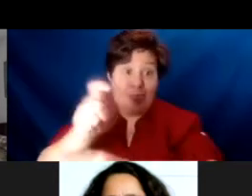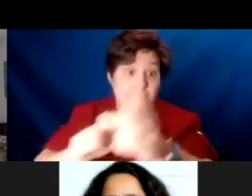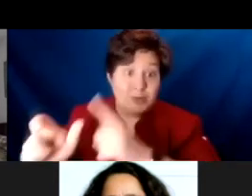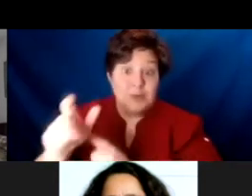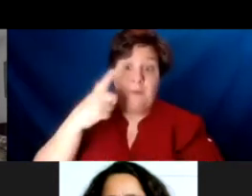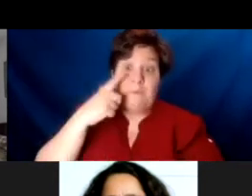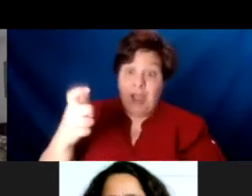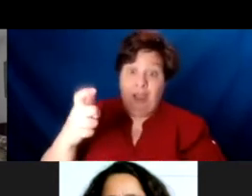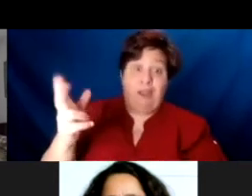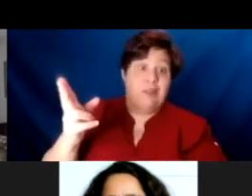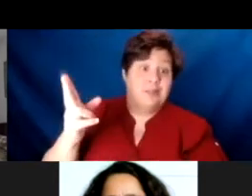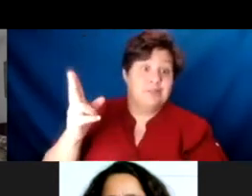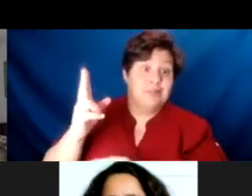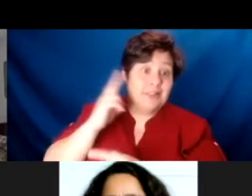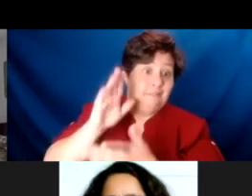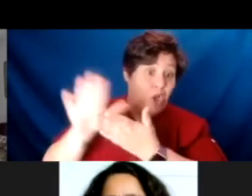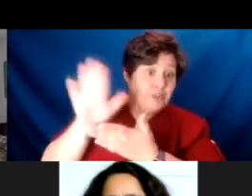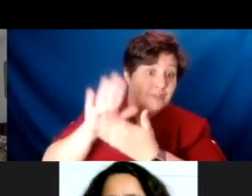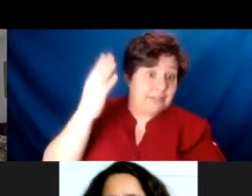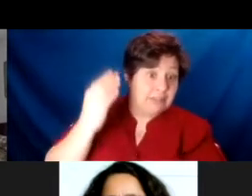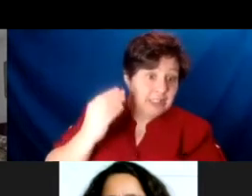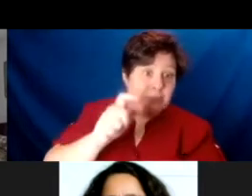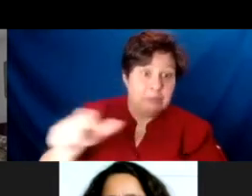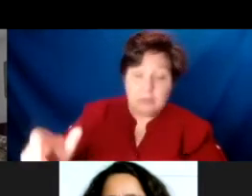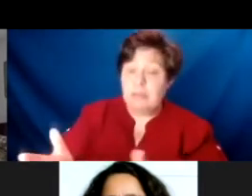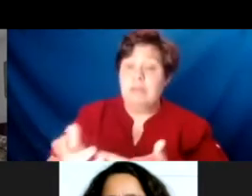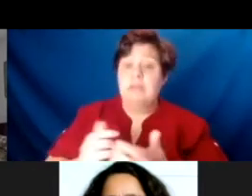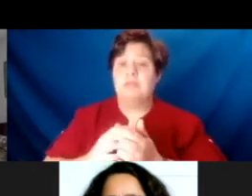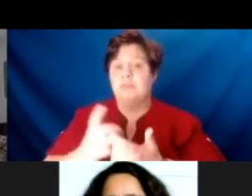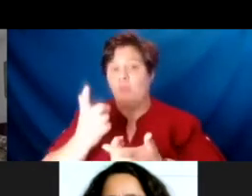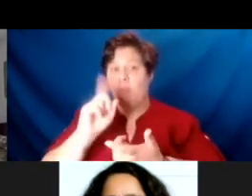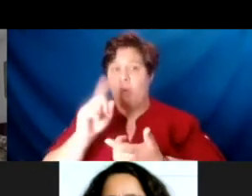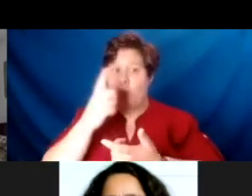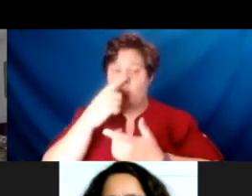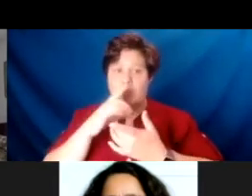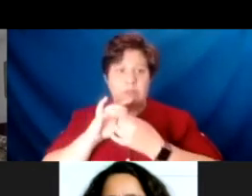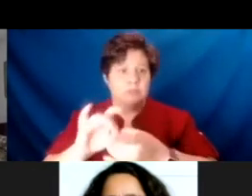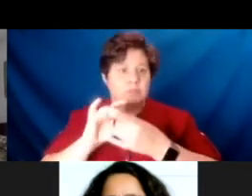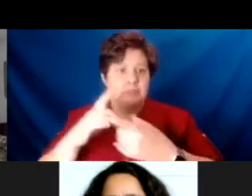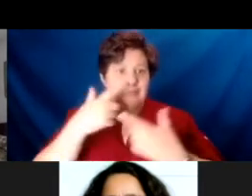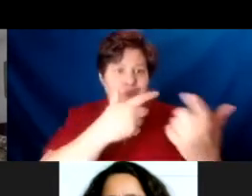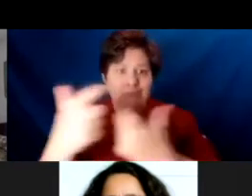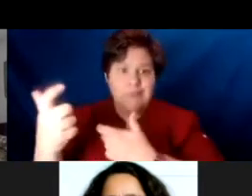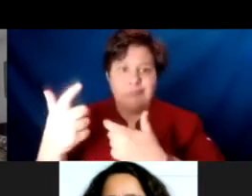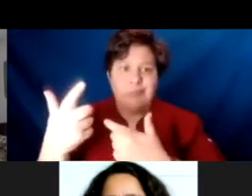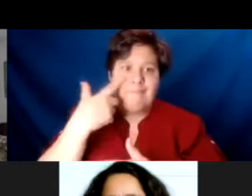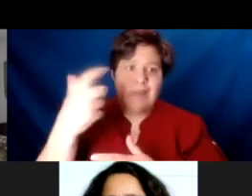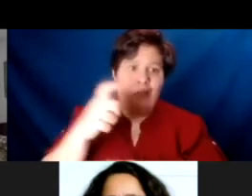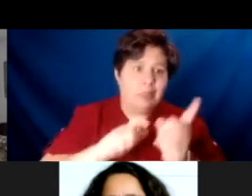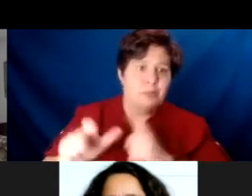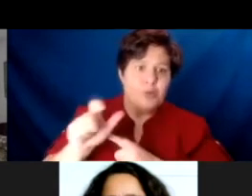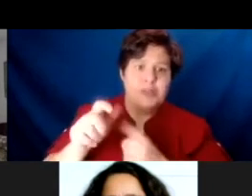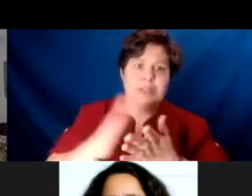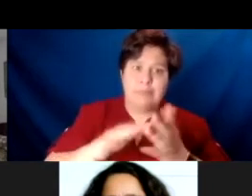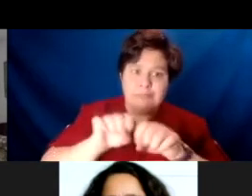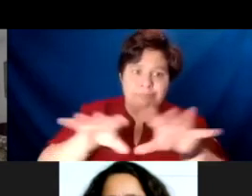people. So I was wondering if there was anything that we could do together or you could help with in terms of getting it out